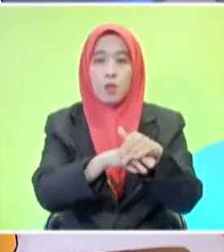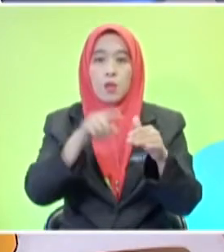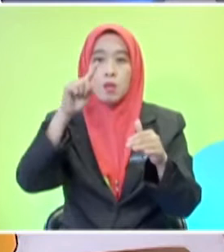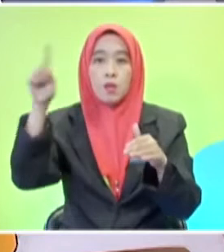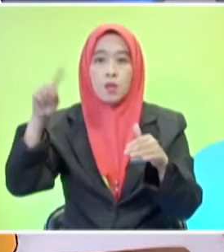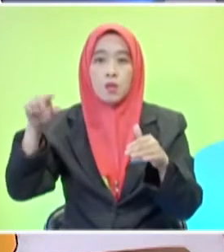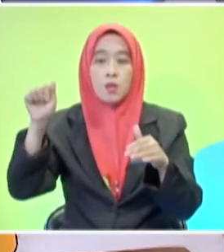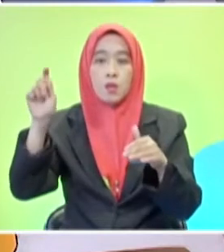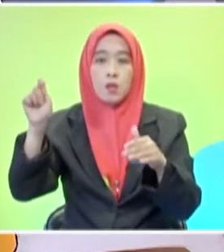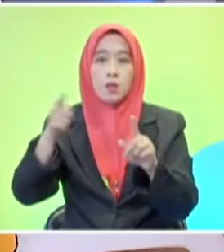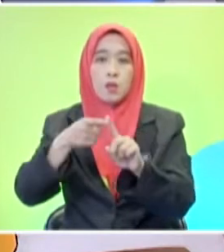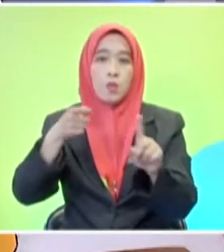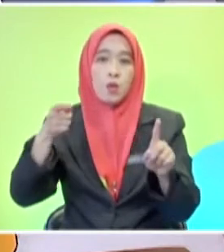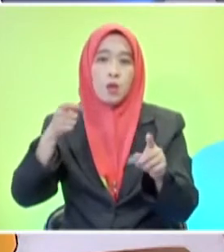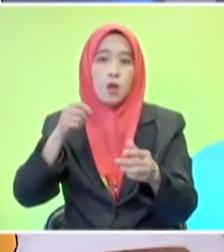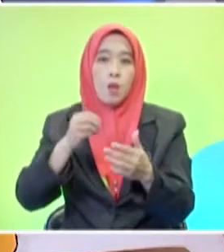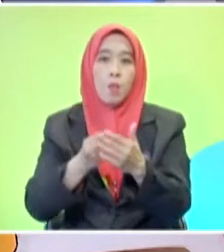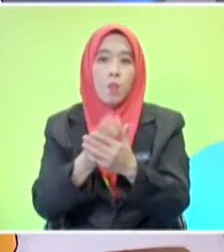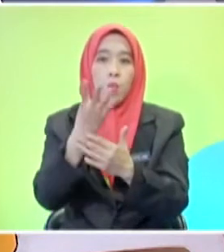long run, that branch will die.